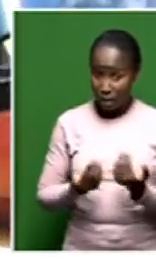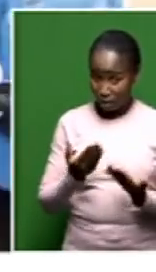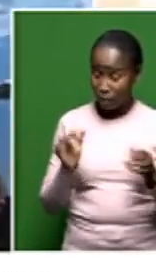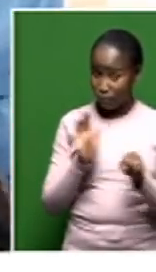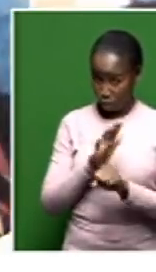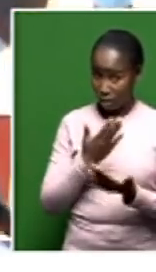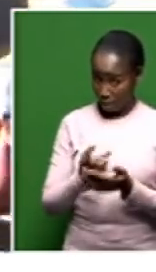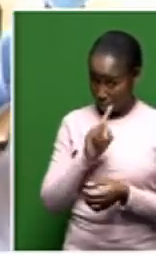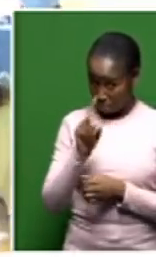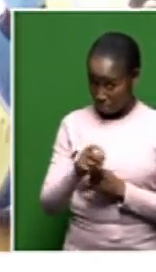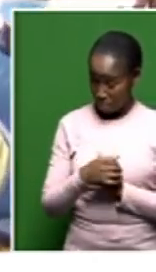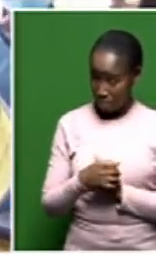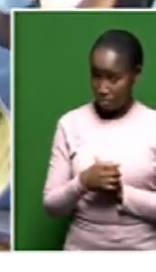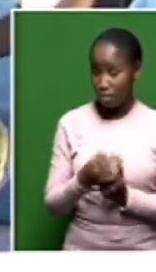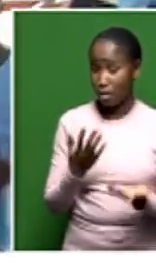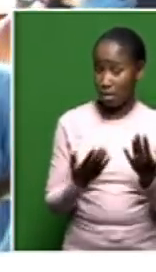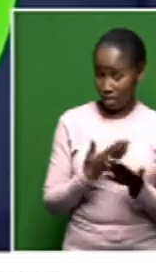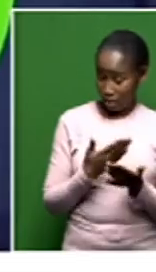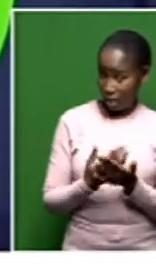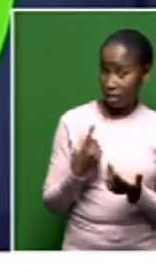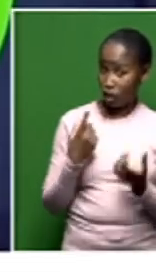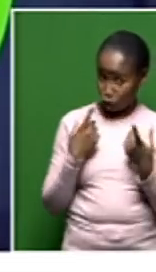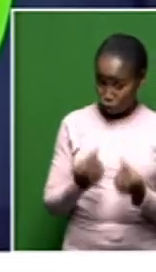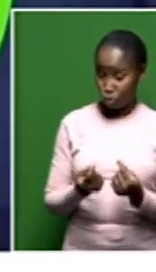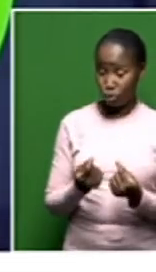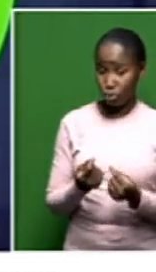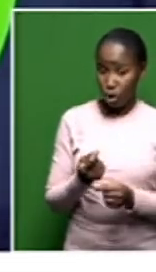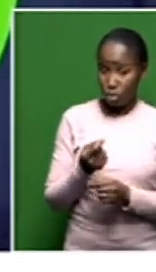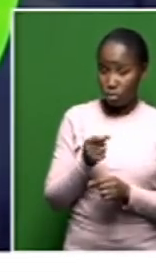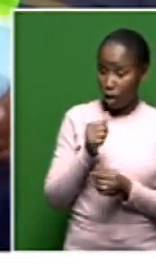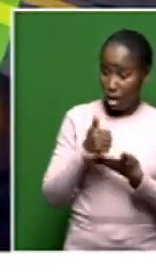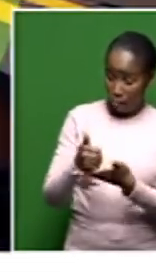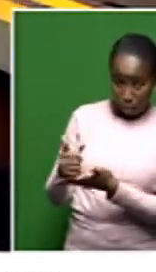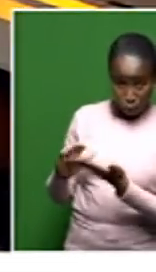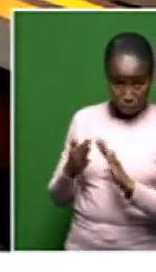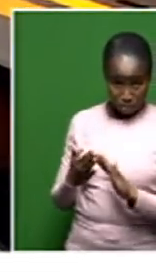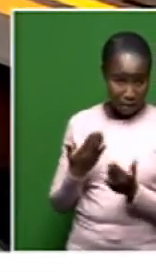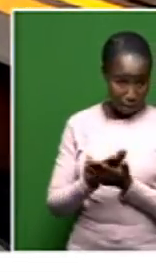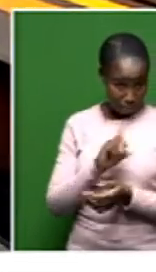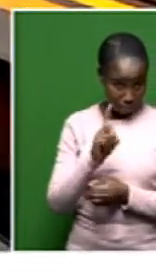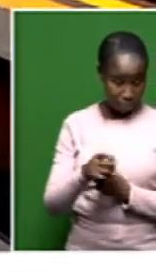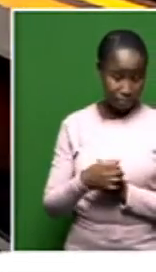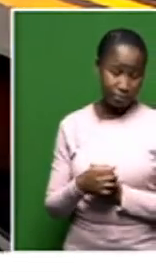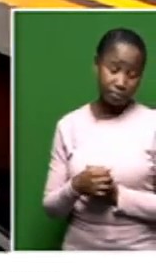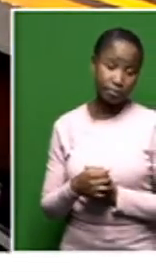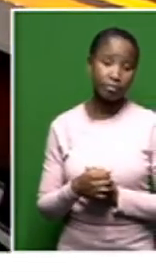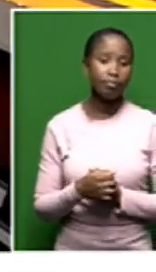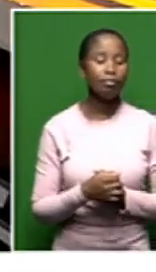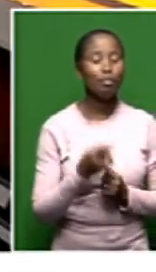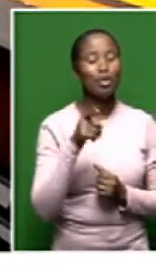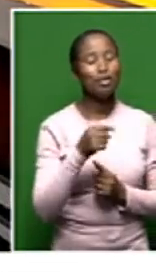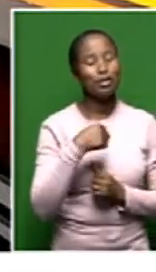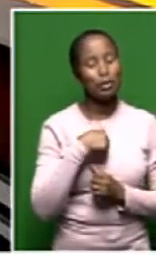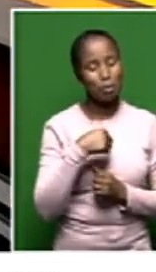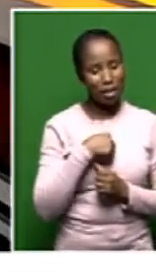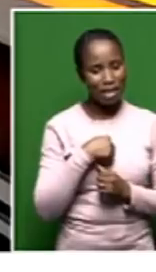given that they will basically be on the outside, as it were? I mean, for me, also one of the exciting